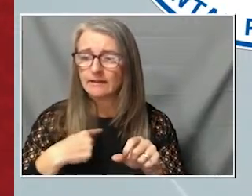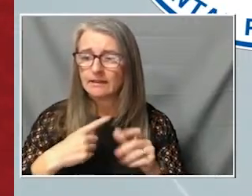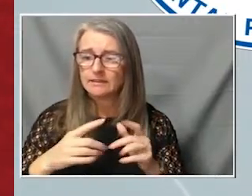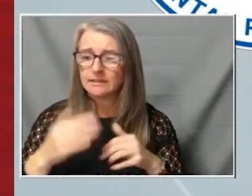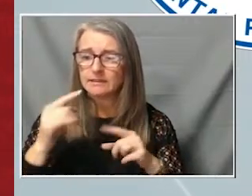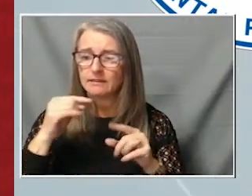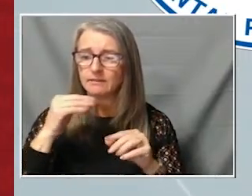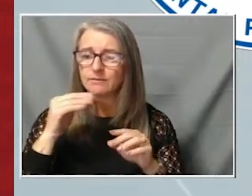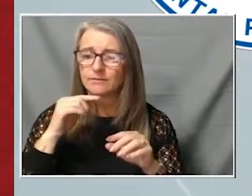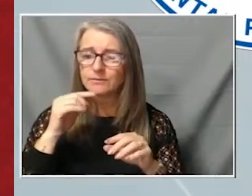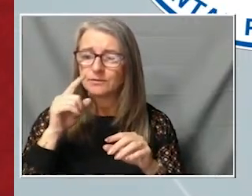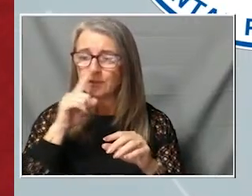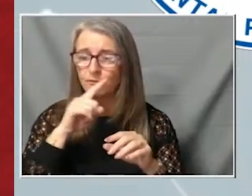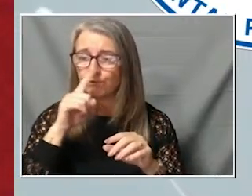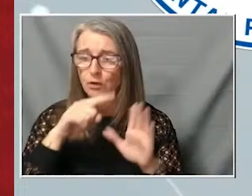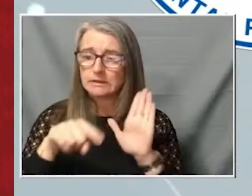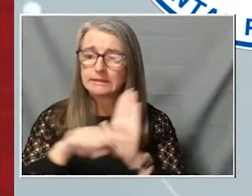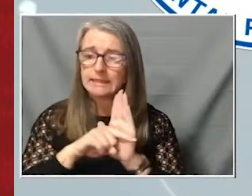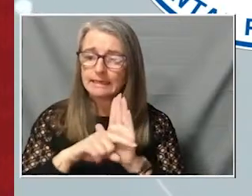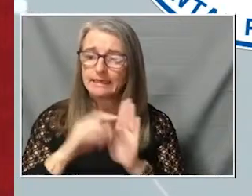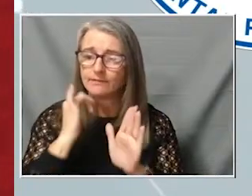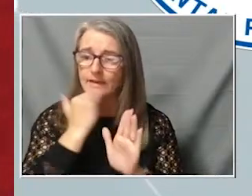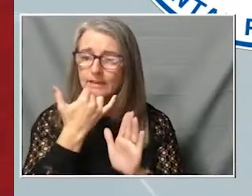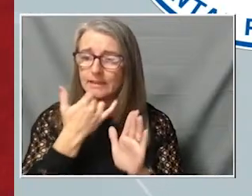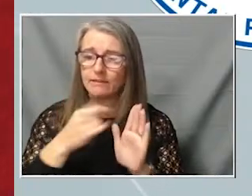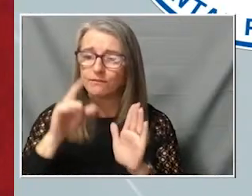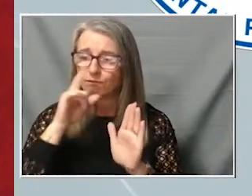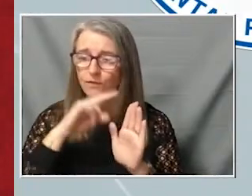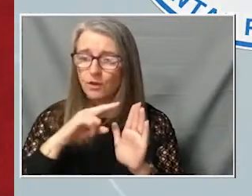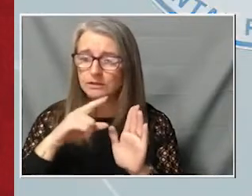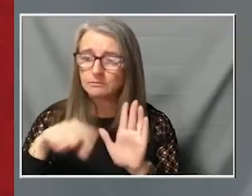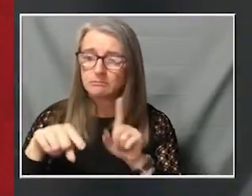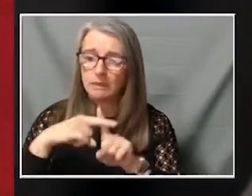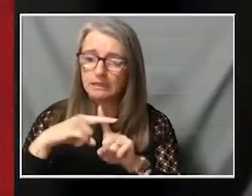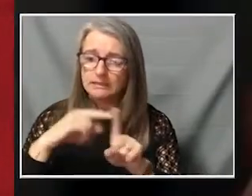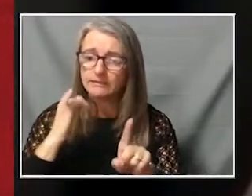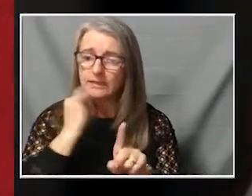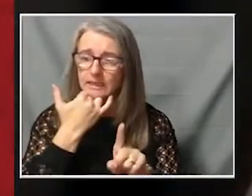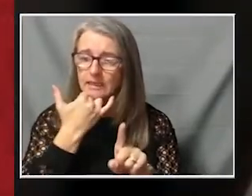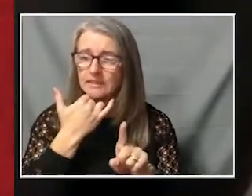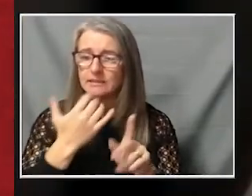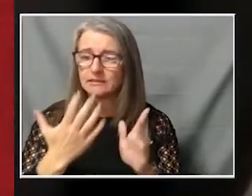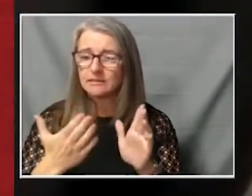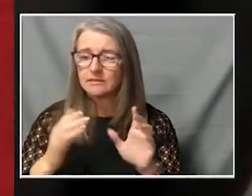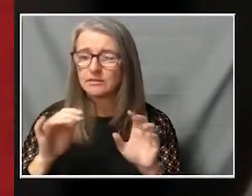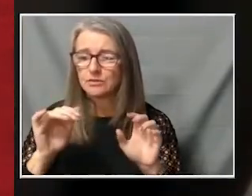false negative errors, false positive errors that may